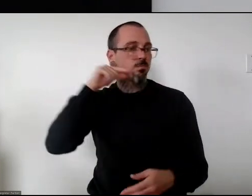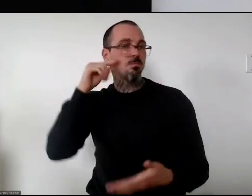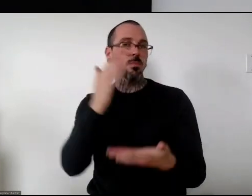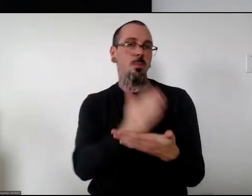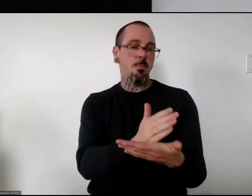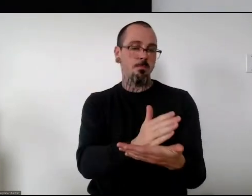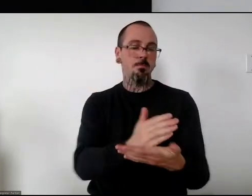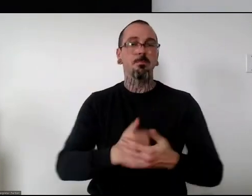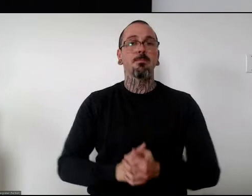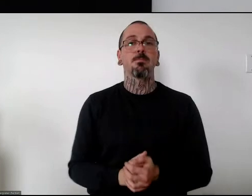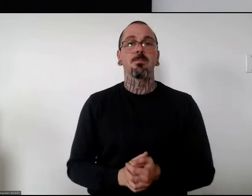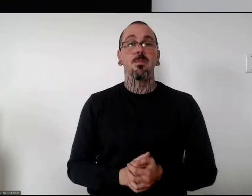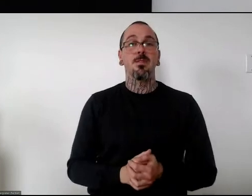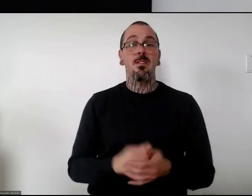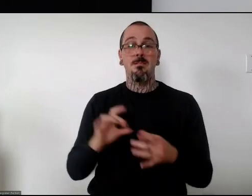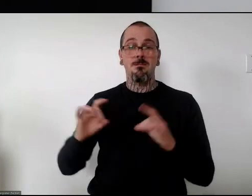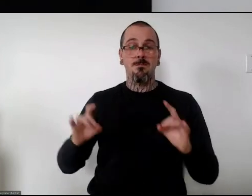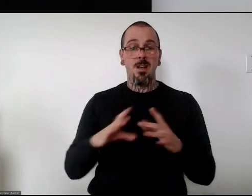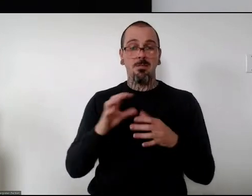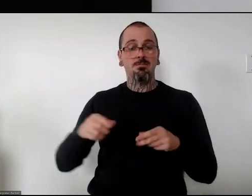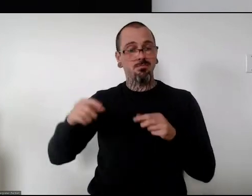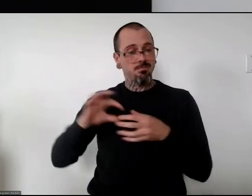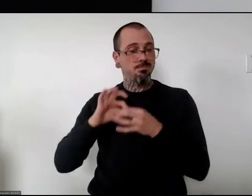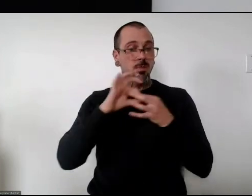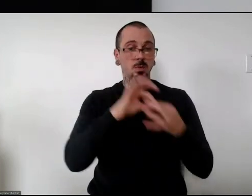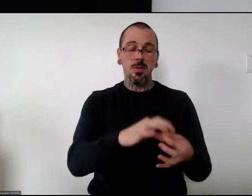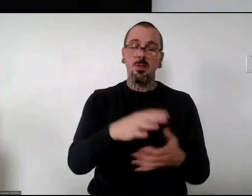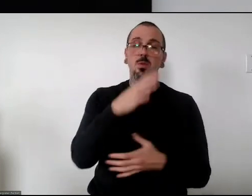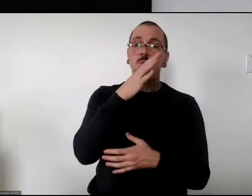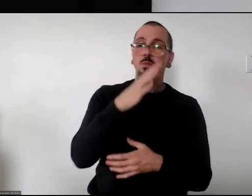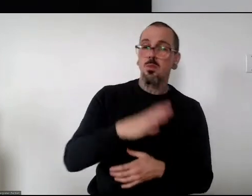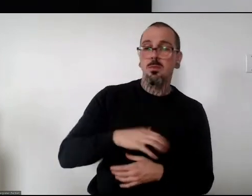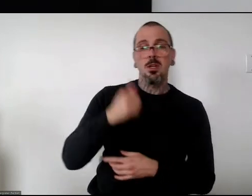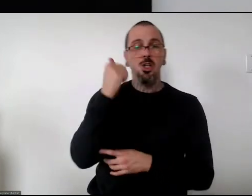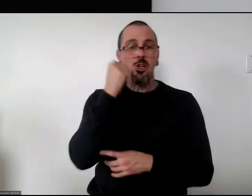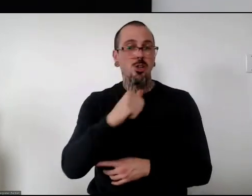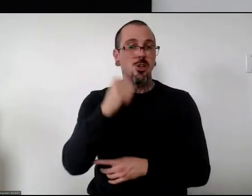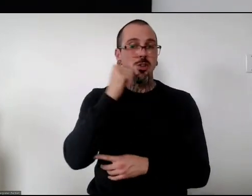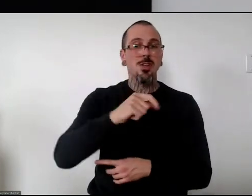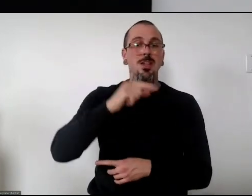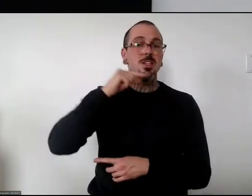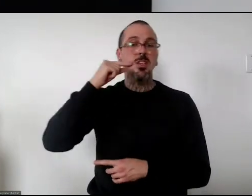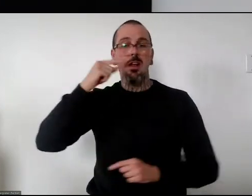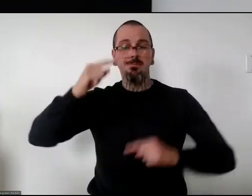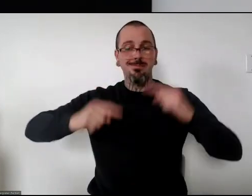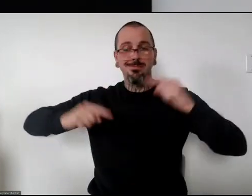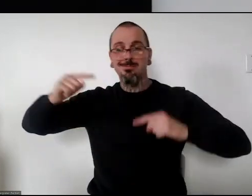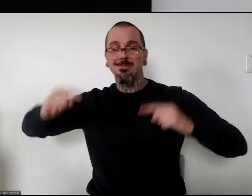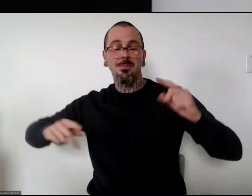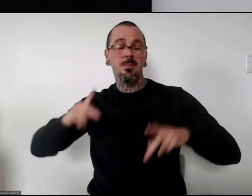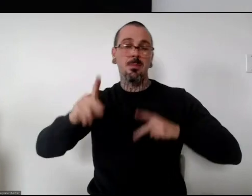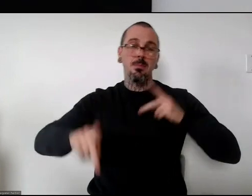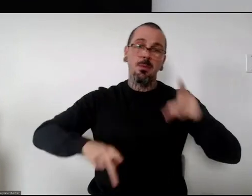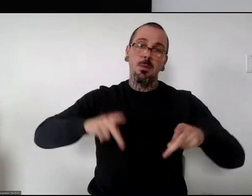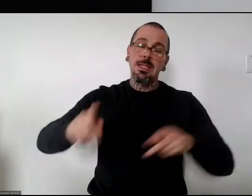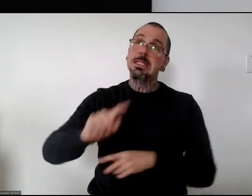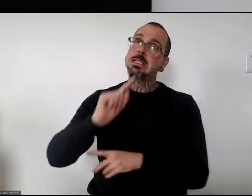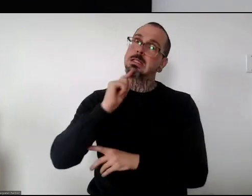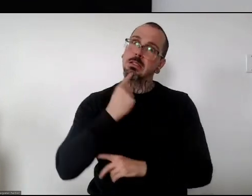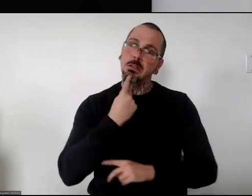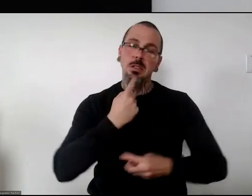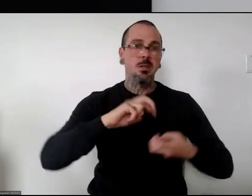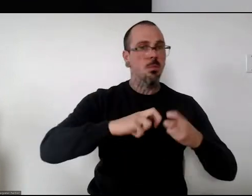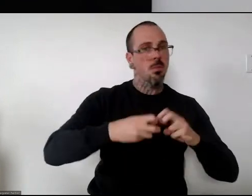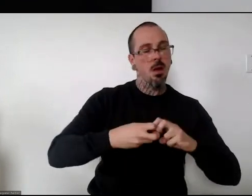and gender-diverse individuals is a very serious social, economic, cultural, legal, and